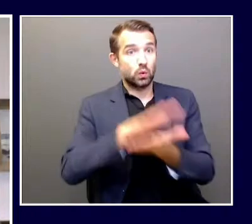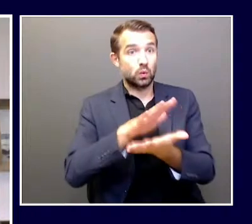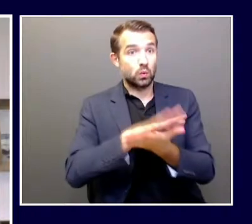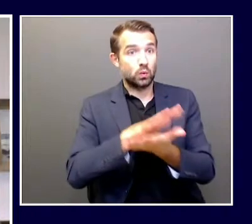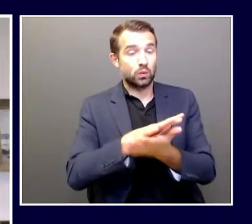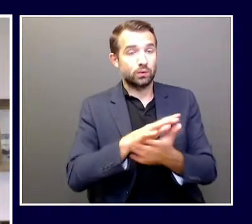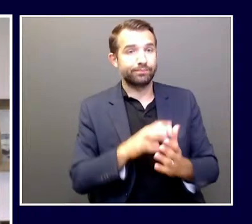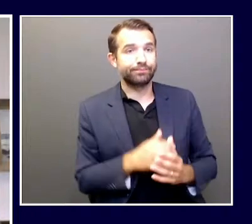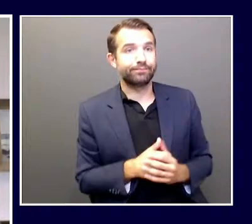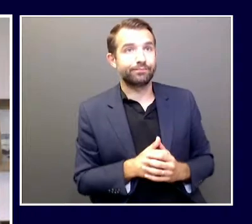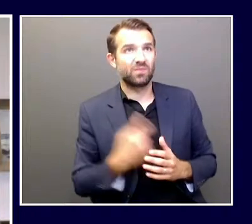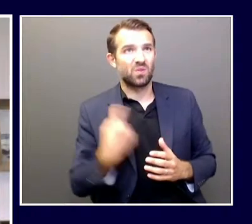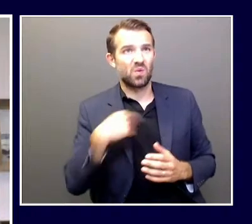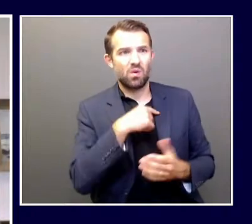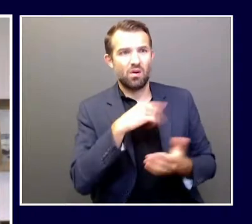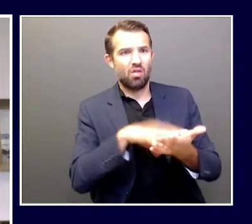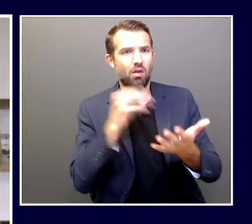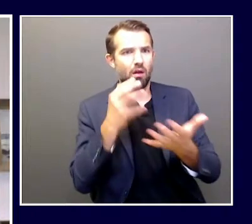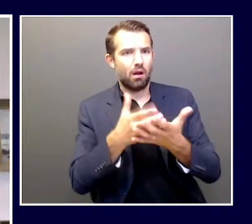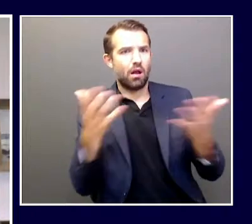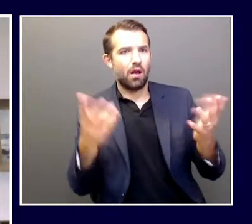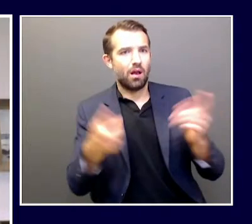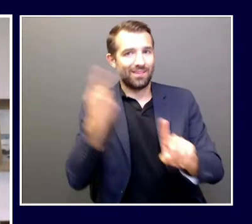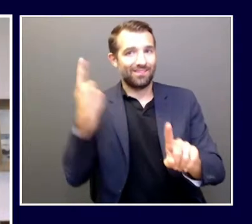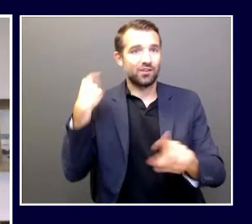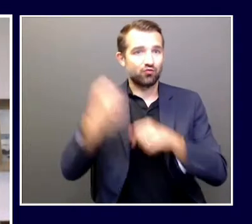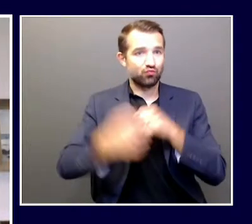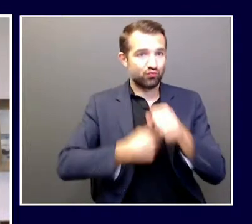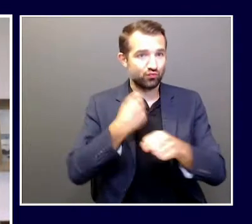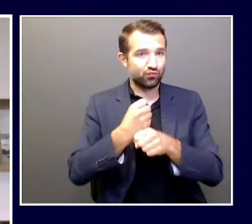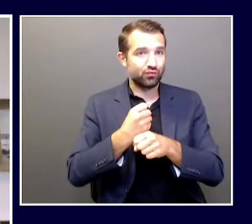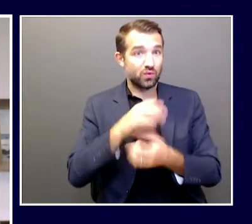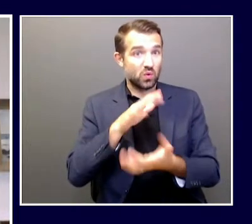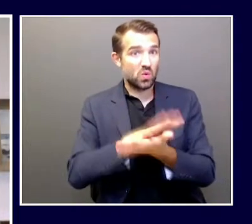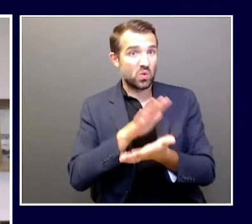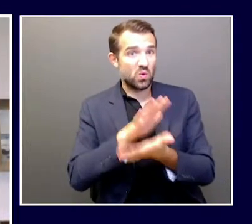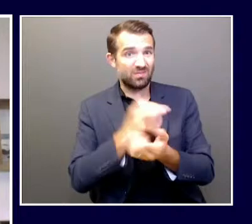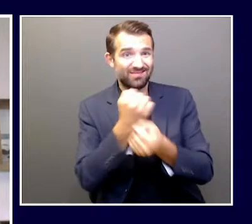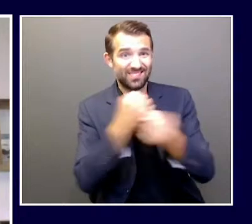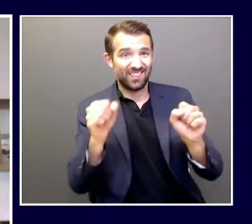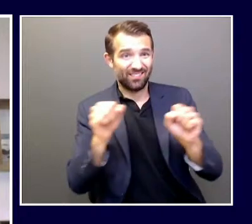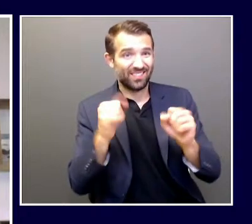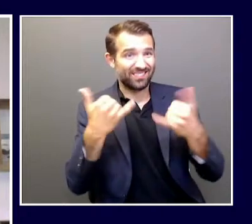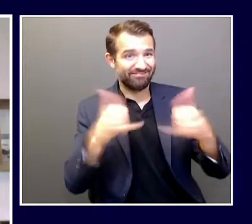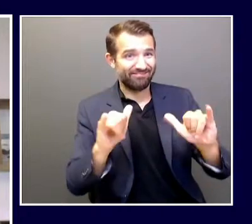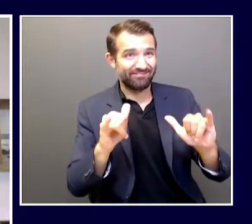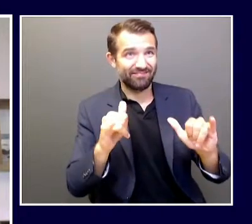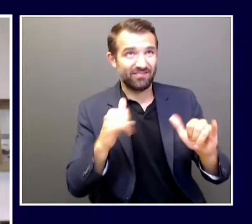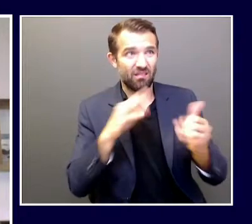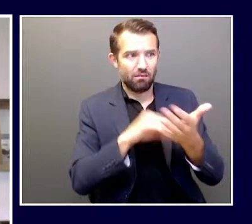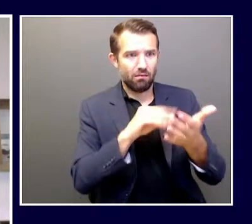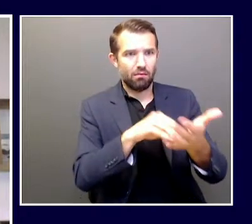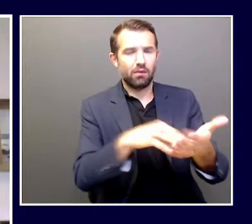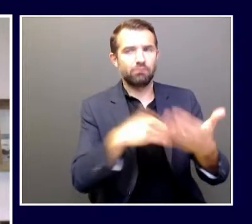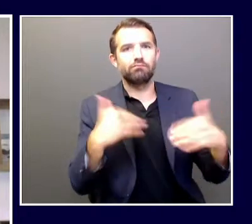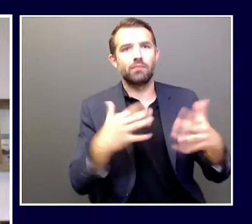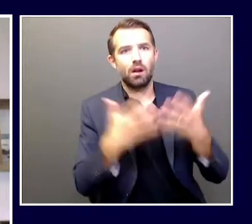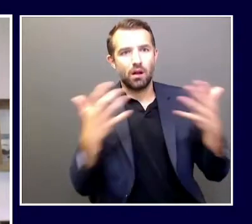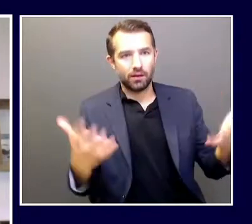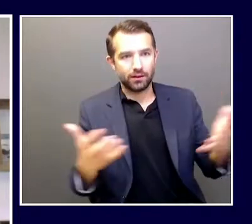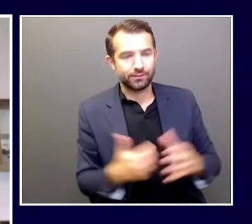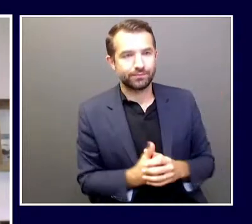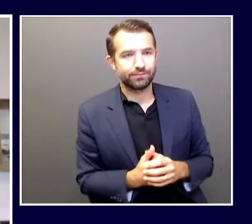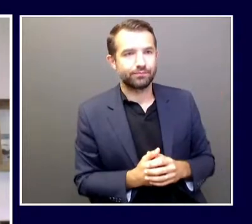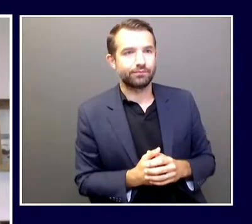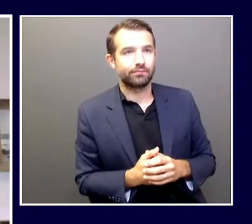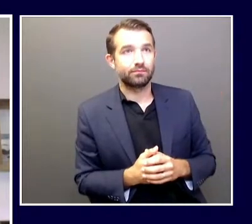kids safe in schools last year. And indeed, throughout the course of the school year, the rates of COVID in schools are